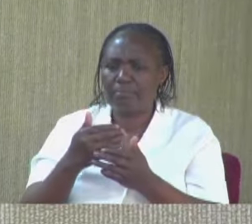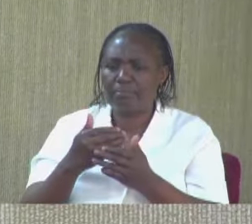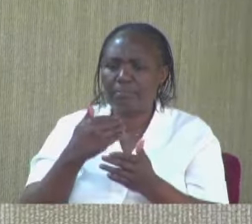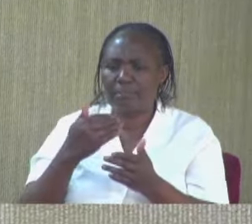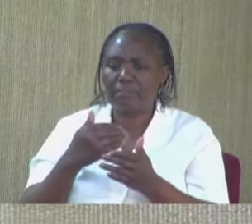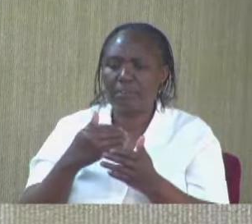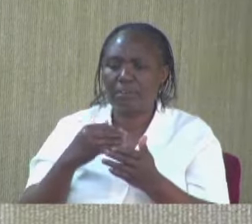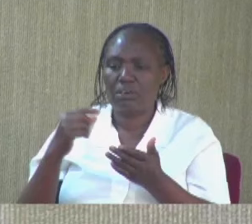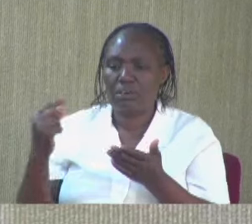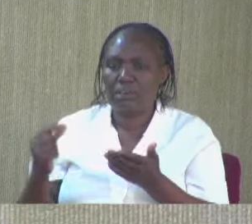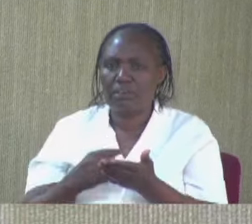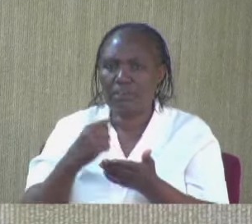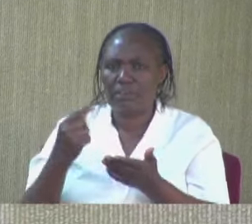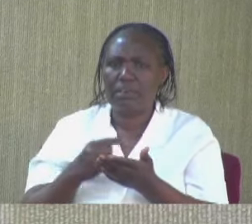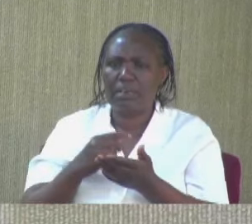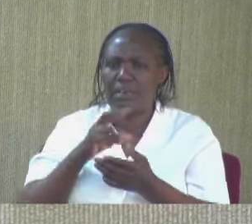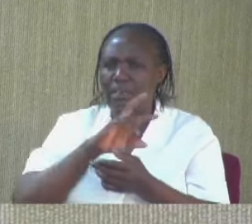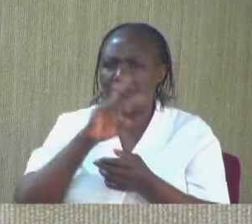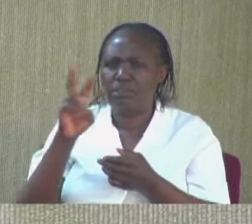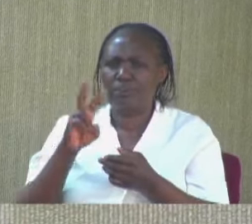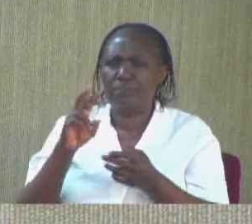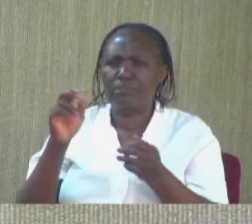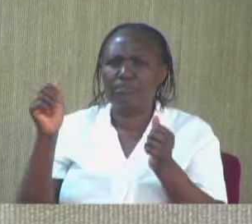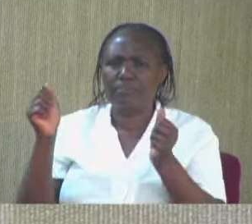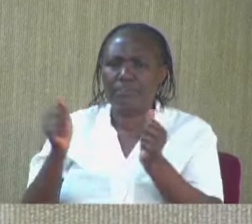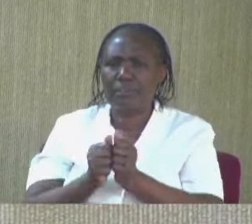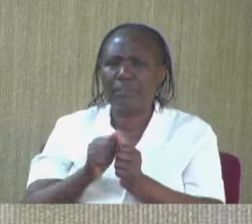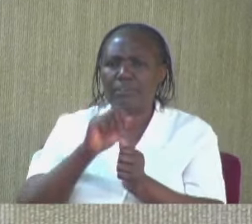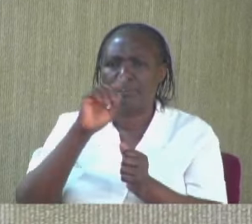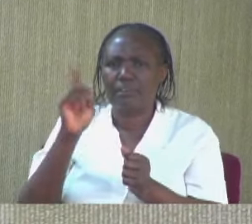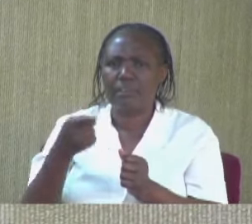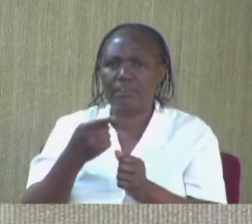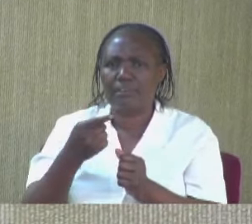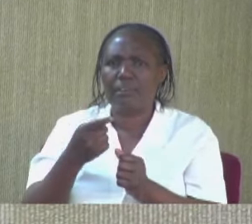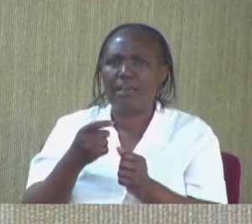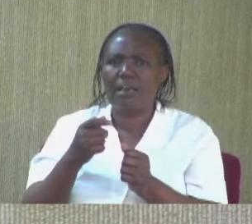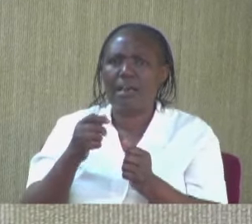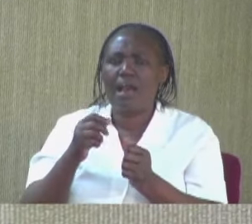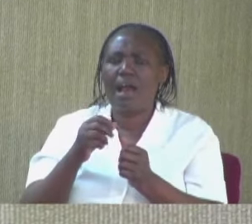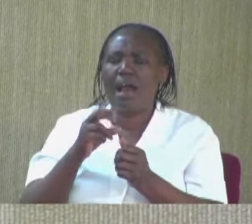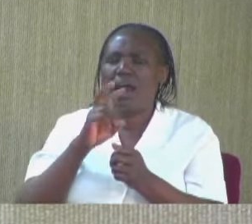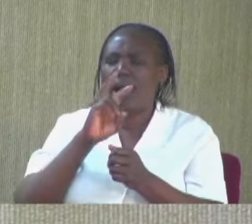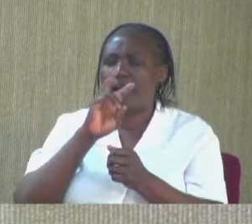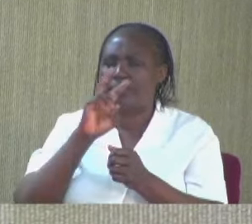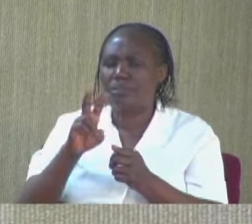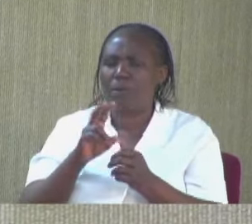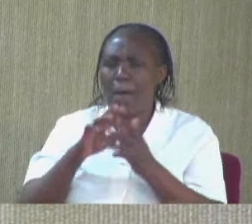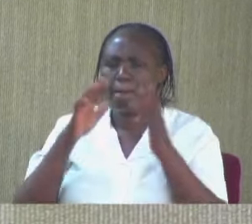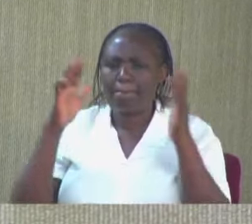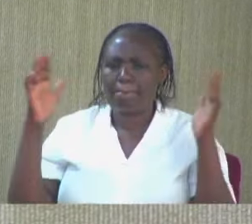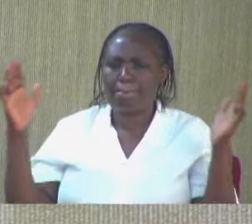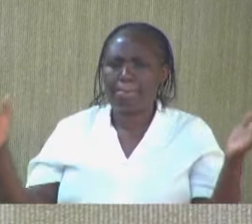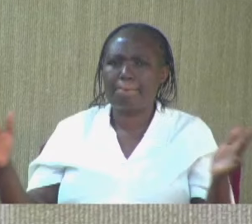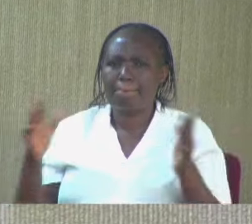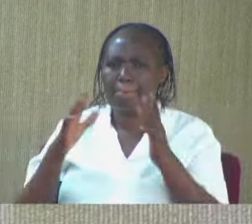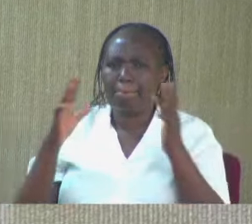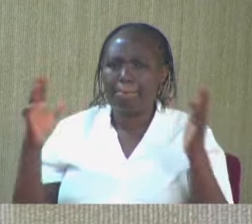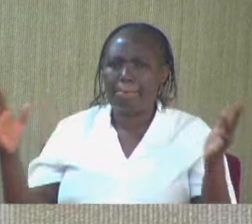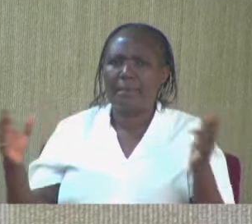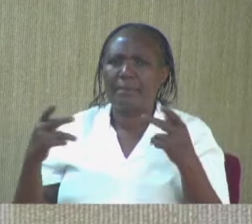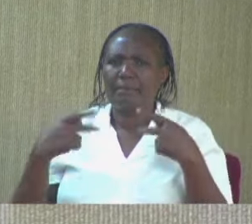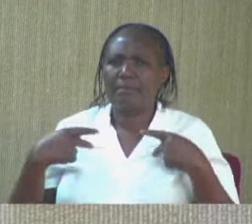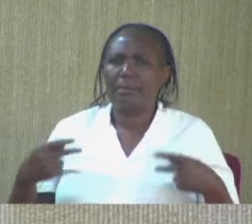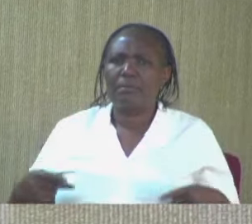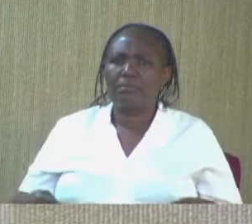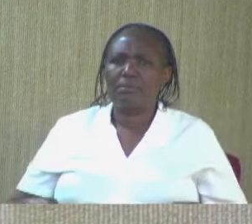thousands of thousands and 10,000 times 10,000. I saw a multitude beyond number and reckoning, or a